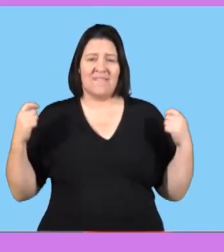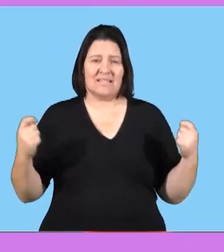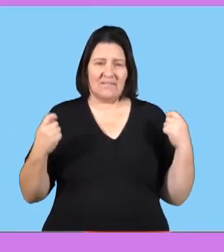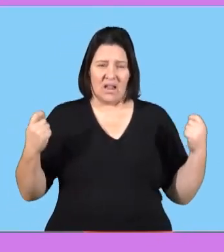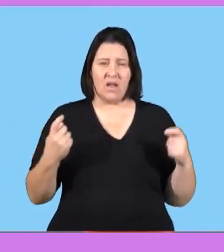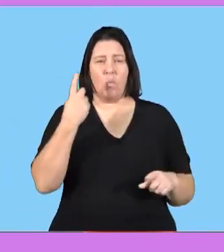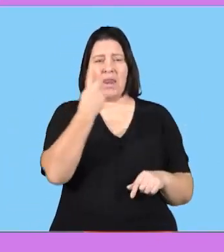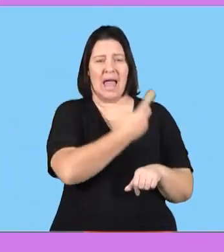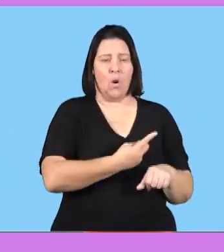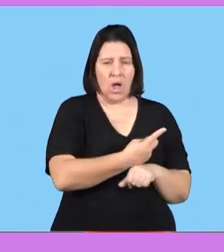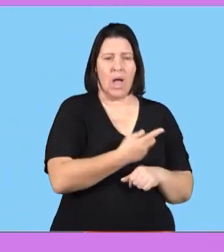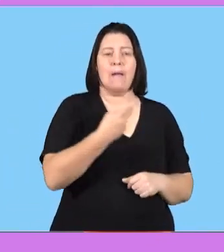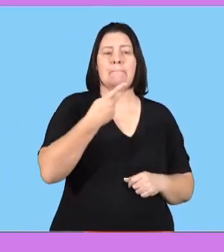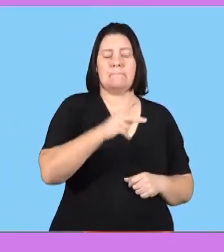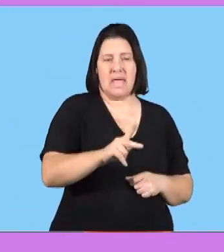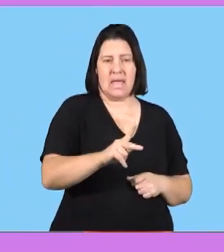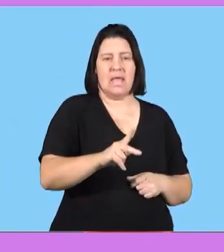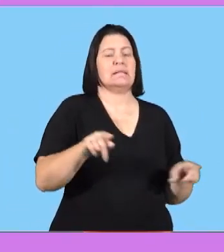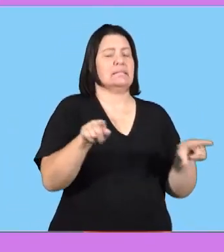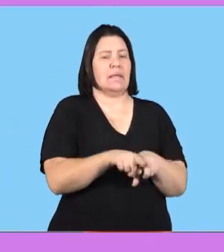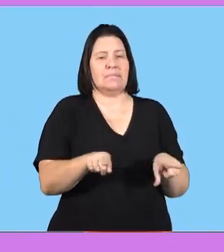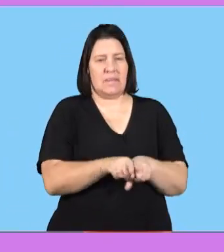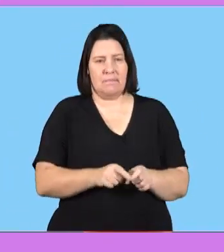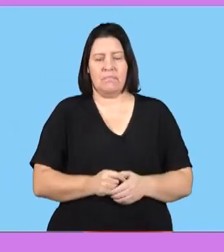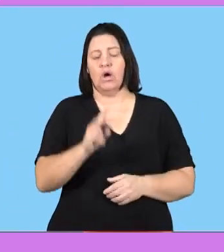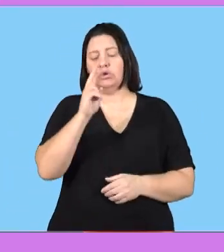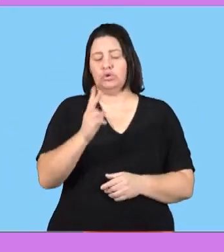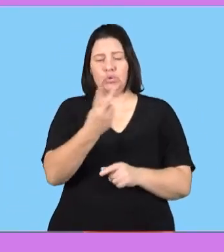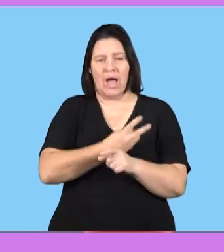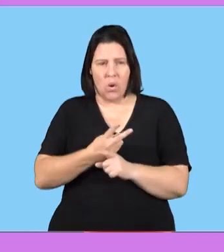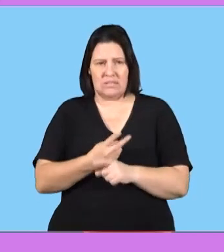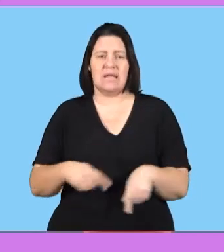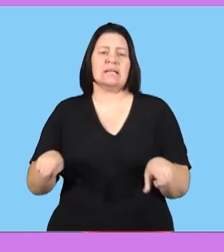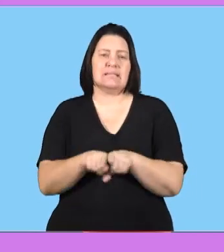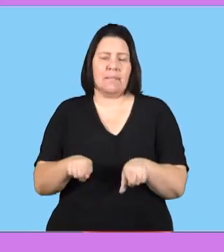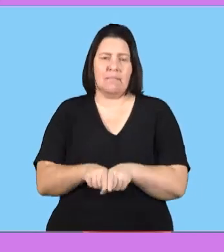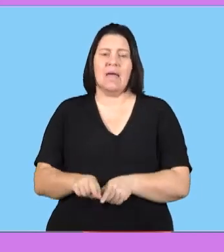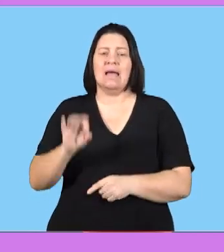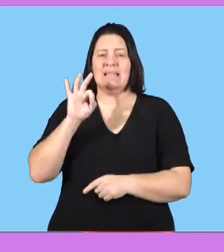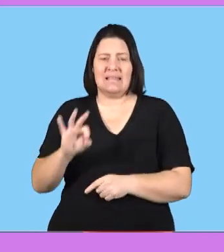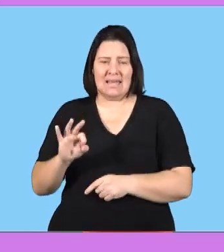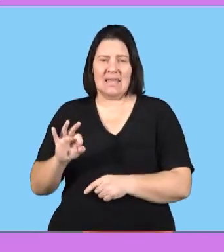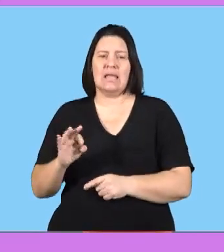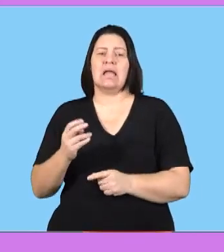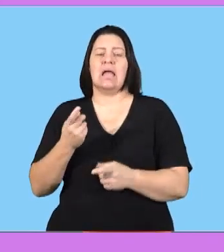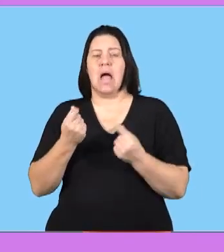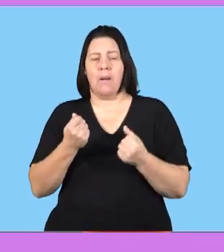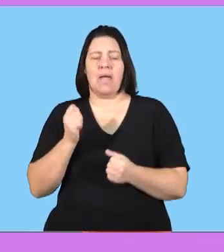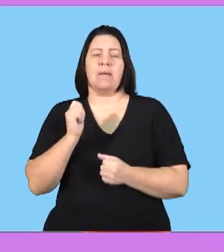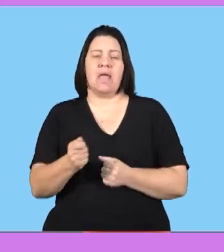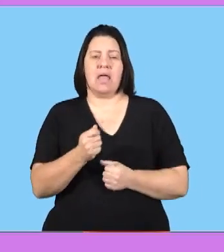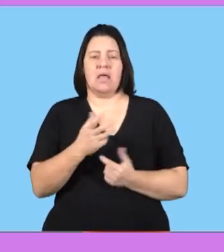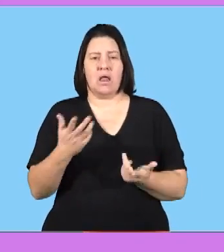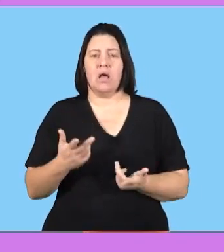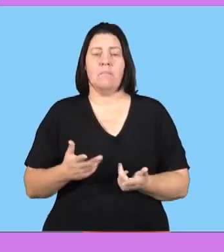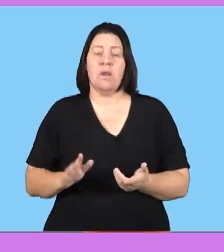festival for 1 hour, they will pay the same amount. 2 hours, the same amount. 3 hours, same amount. As